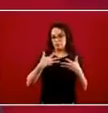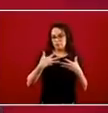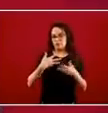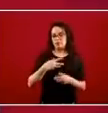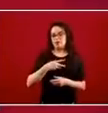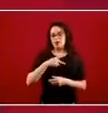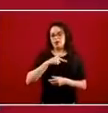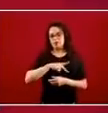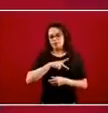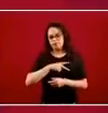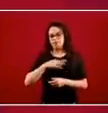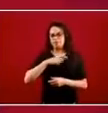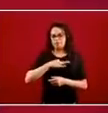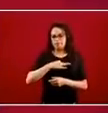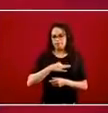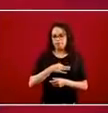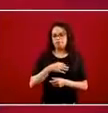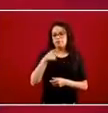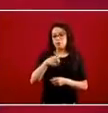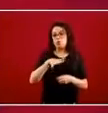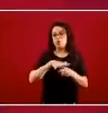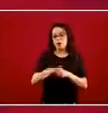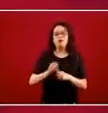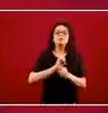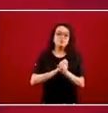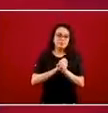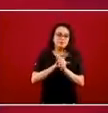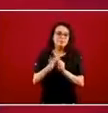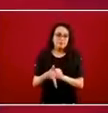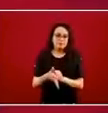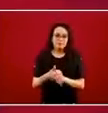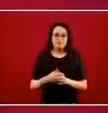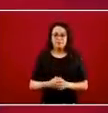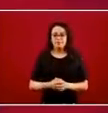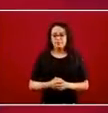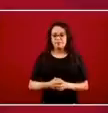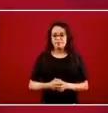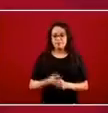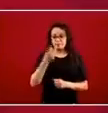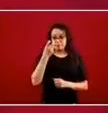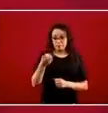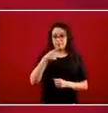so what you do is you take a sample from the mucose,